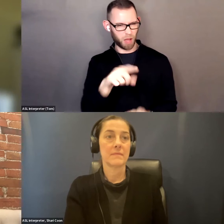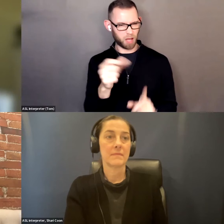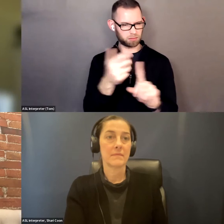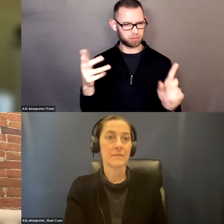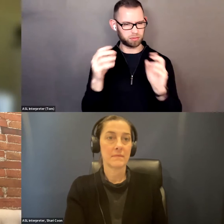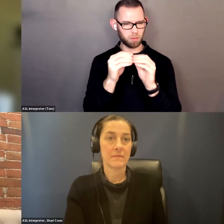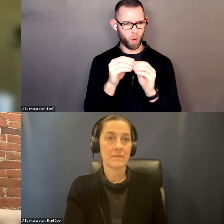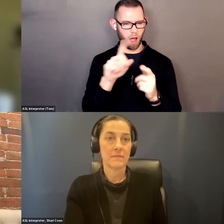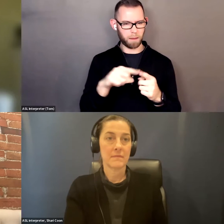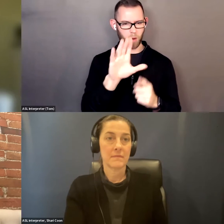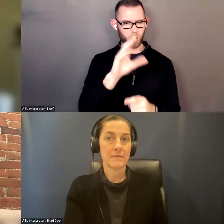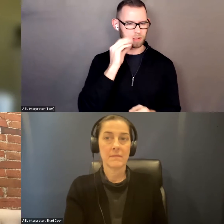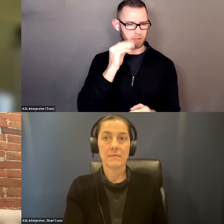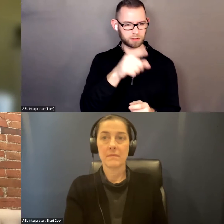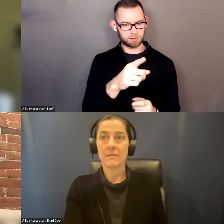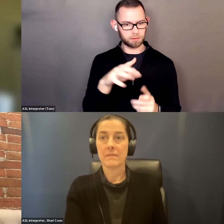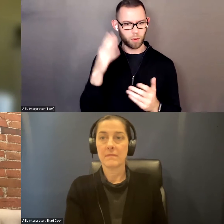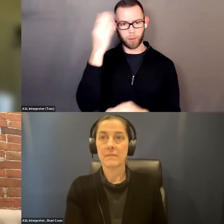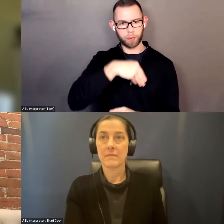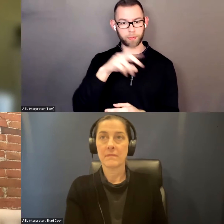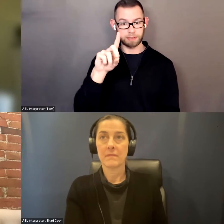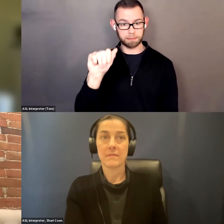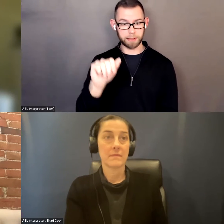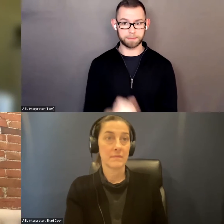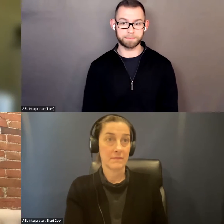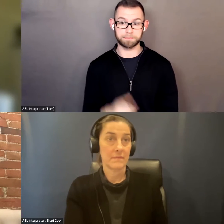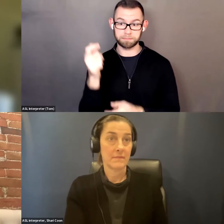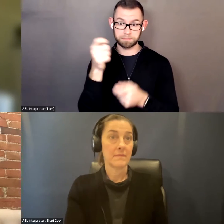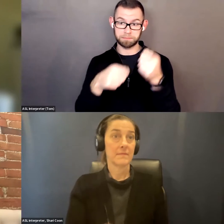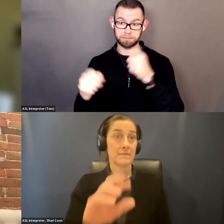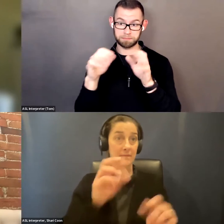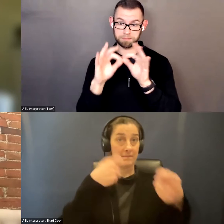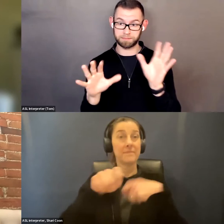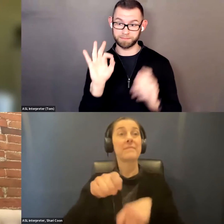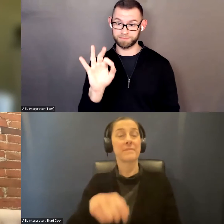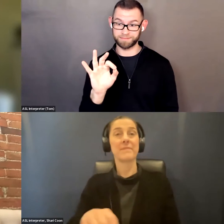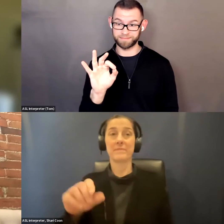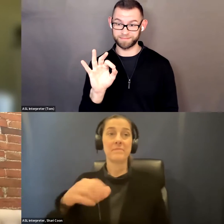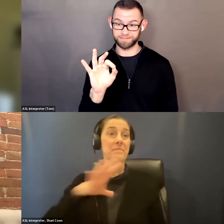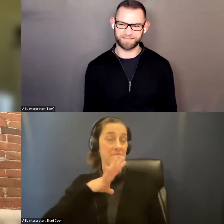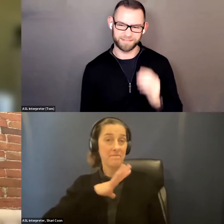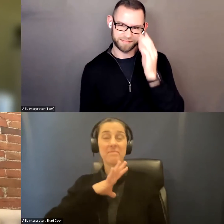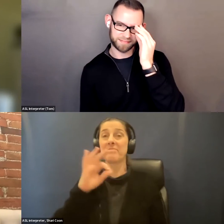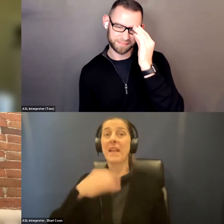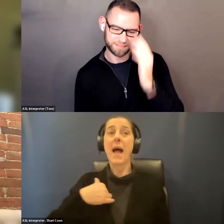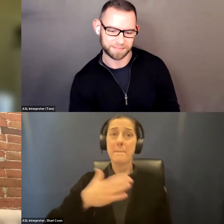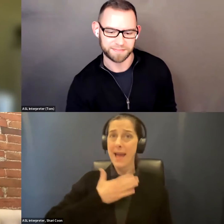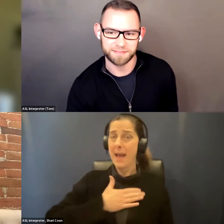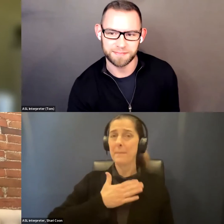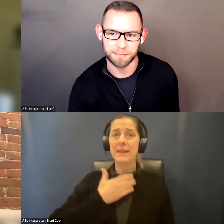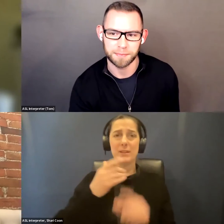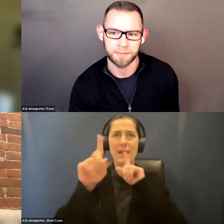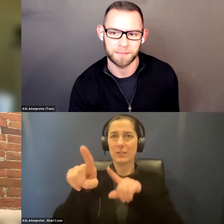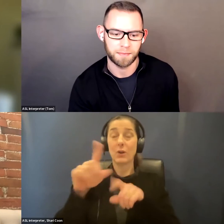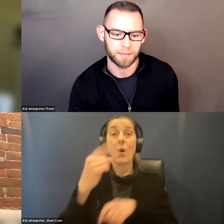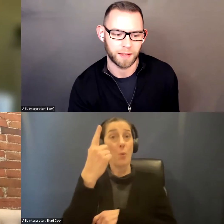invisible disability. I think it's interesting. Yeah, happy to do so. So I think something that's important